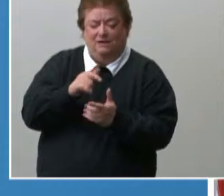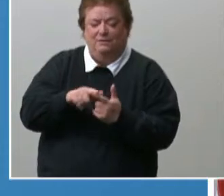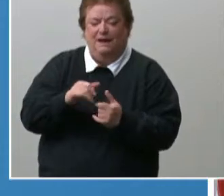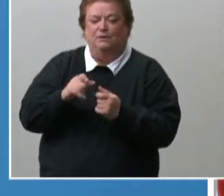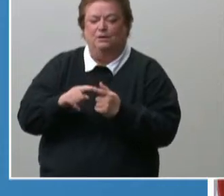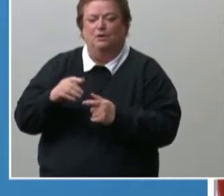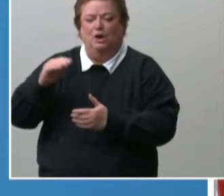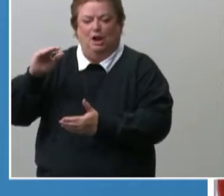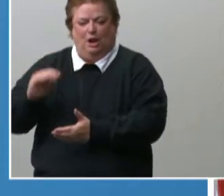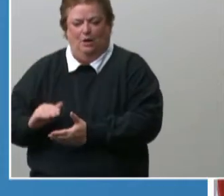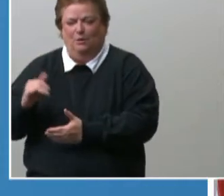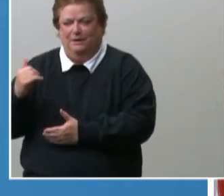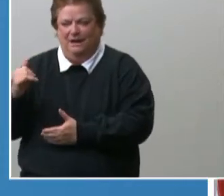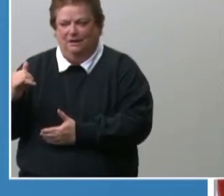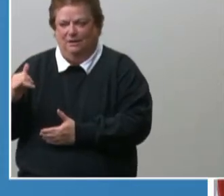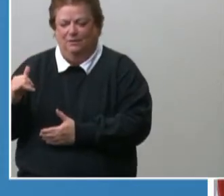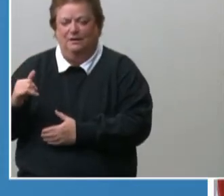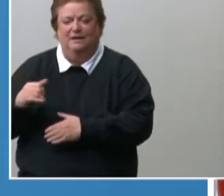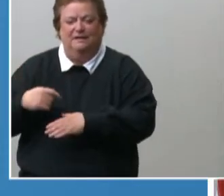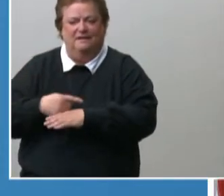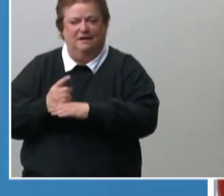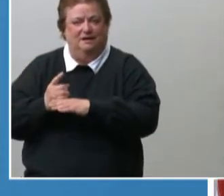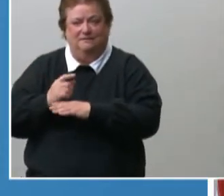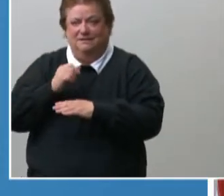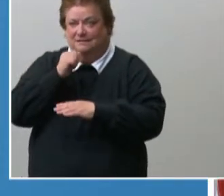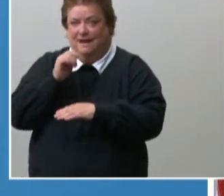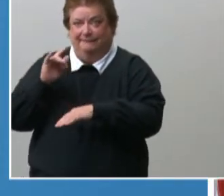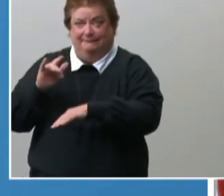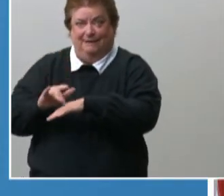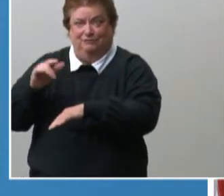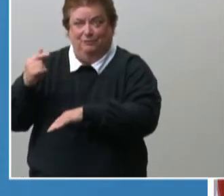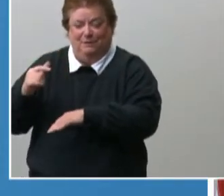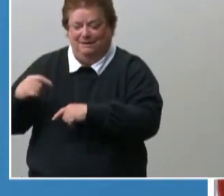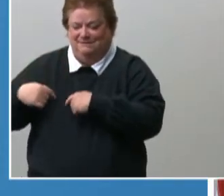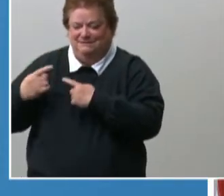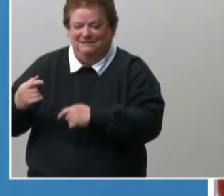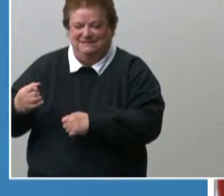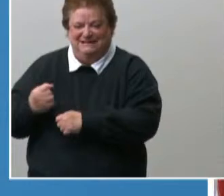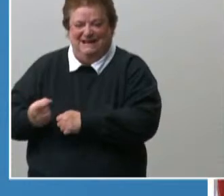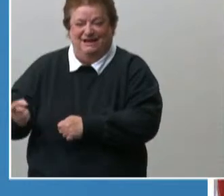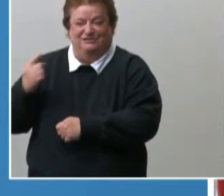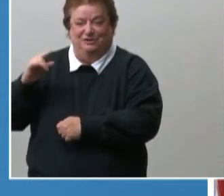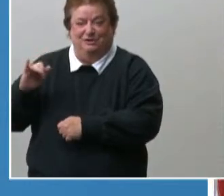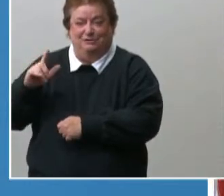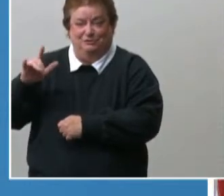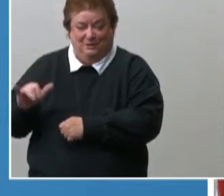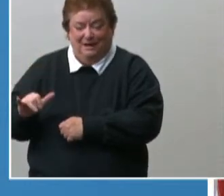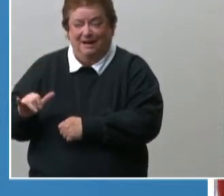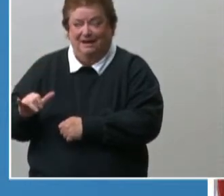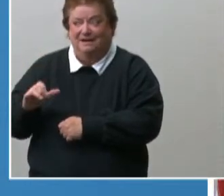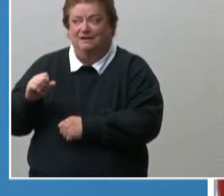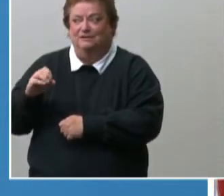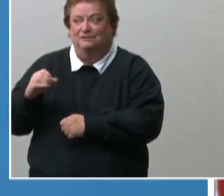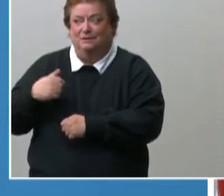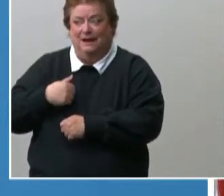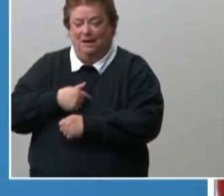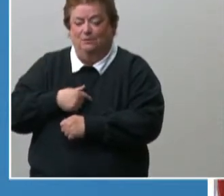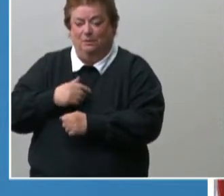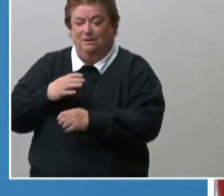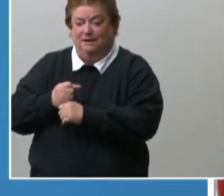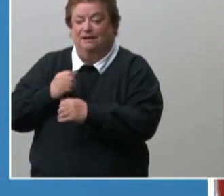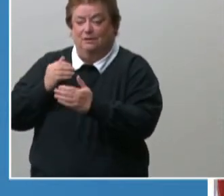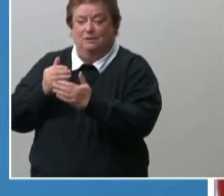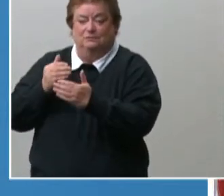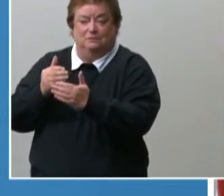yellow. The Wriststyle has not been in green since last July, and our collective efforts are getting us closer to reaching that